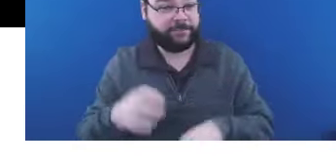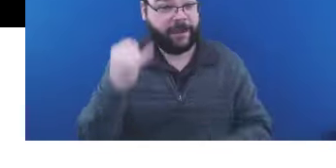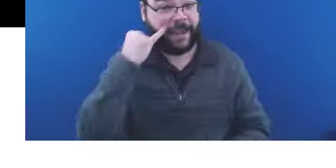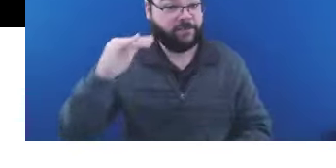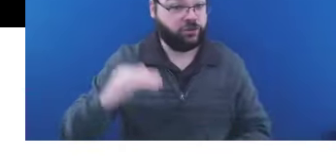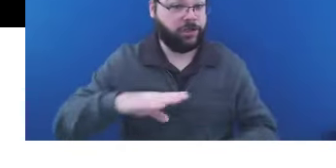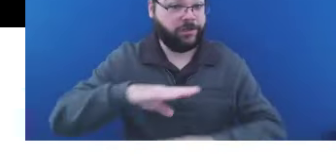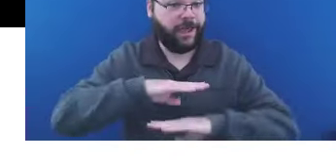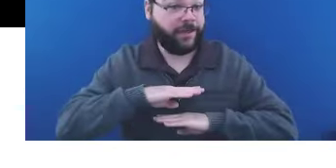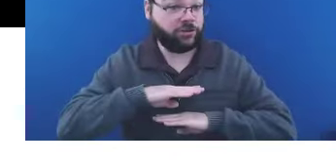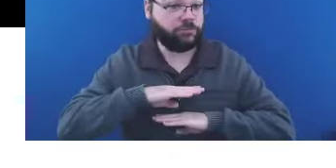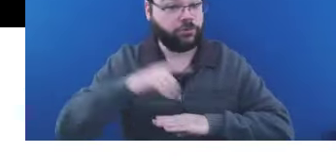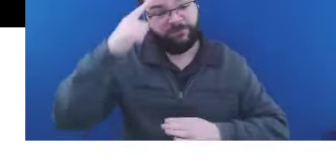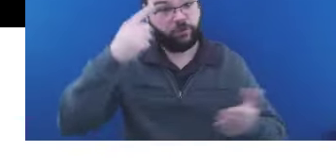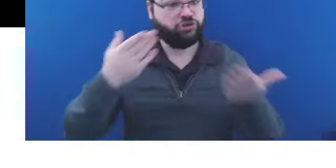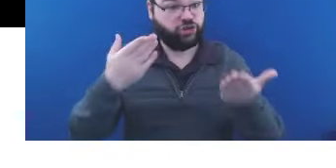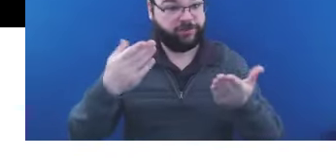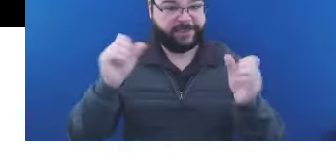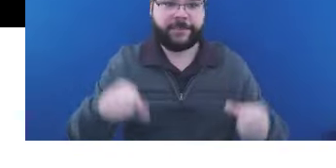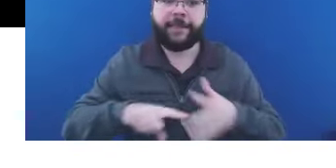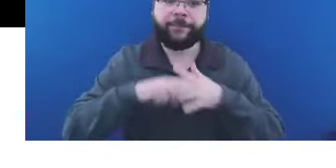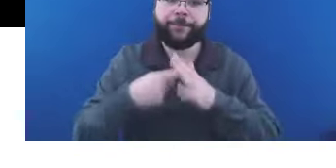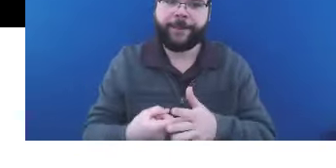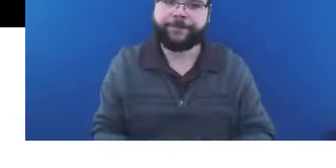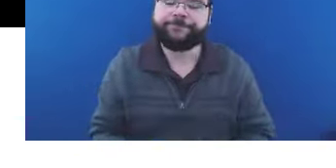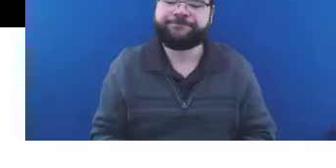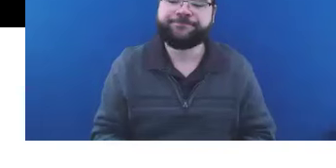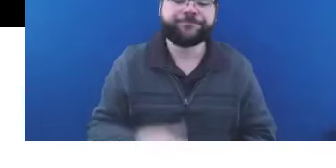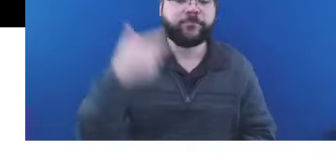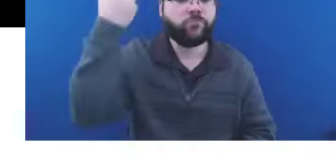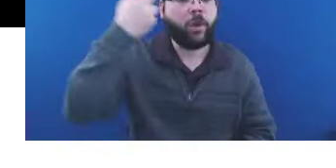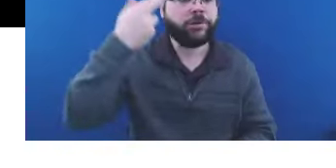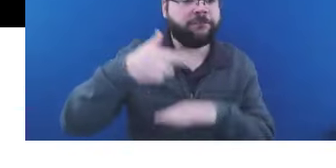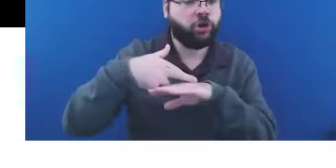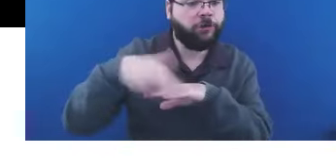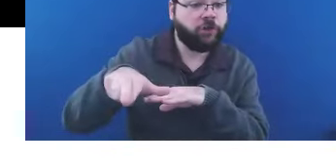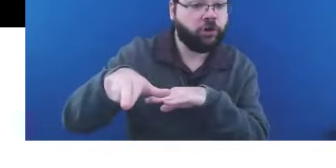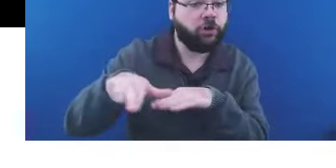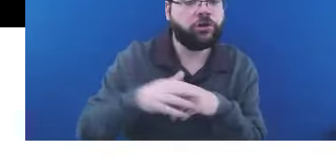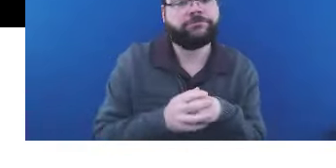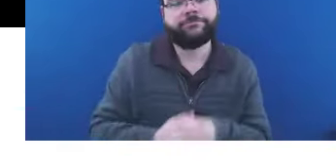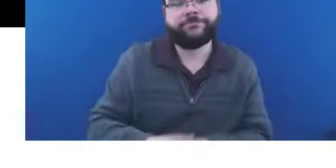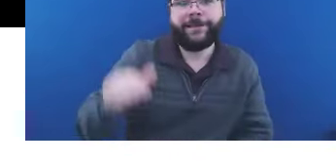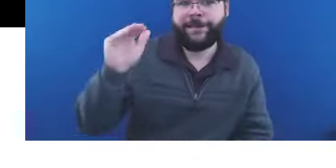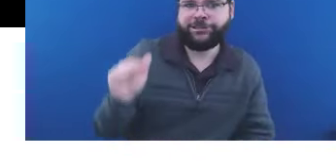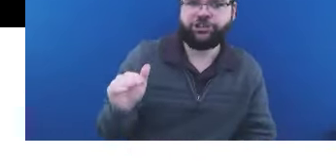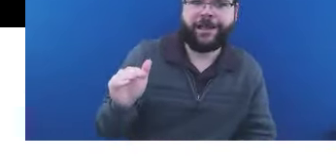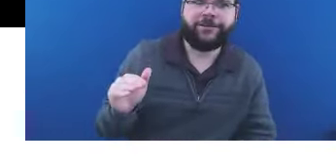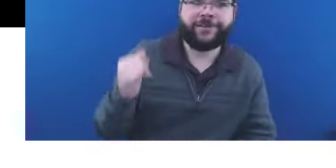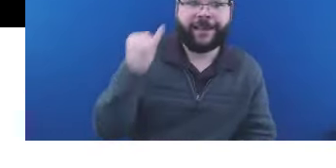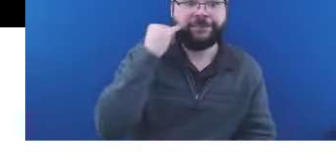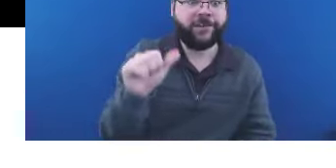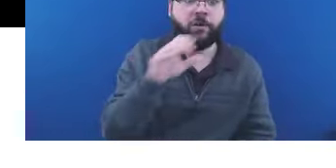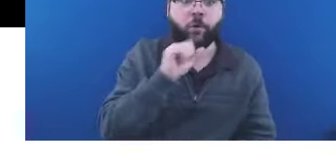eligible, services may begin. A reason for a referral would be a child is, let's say, 10